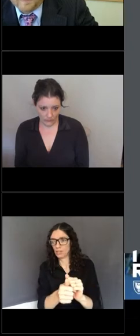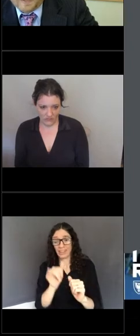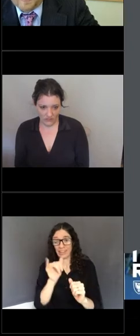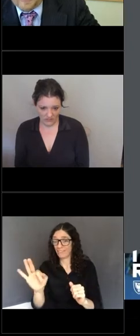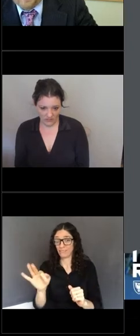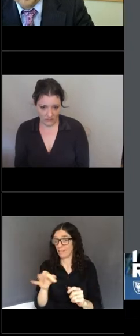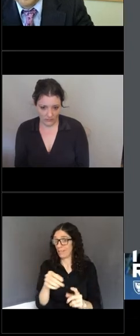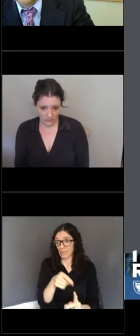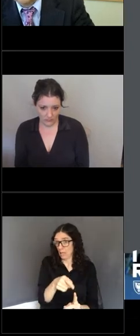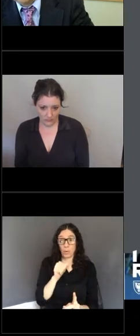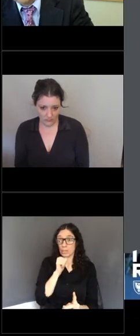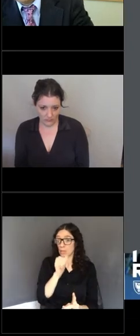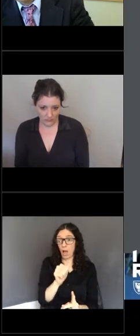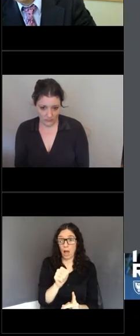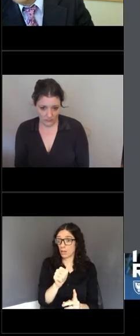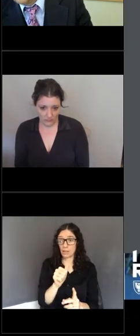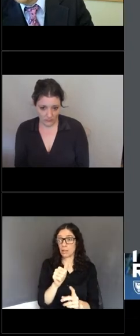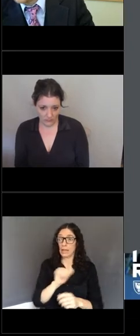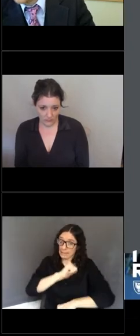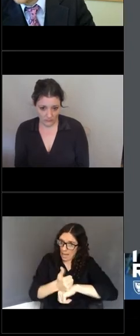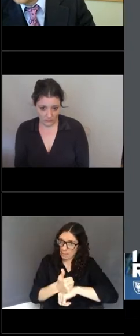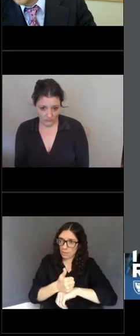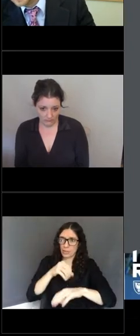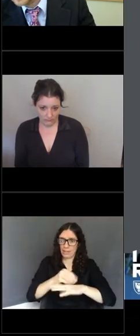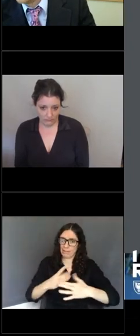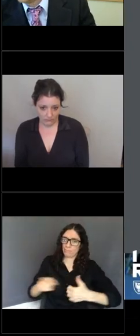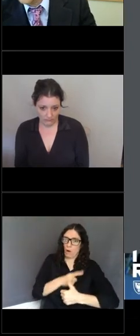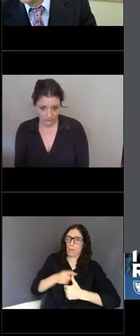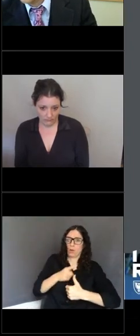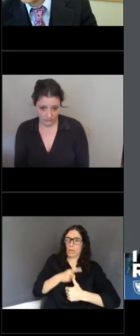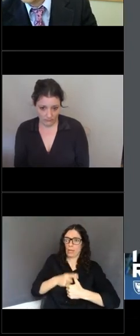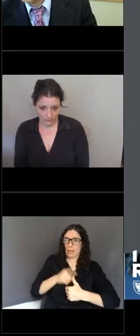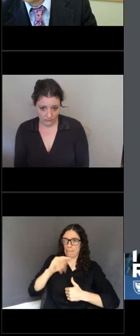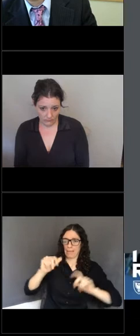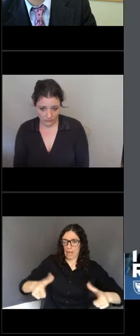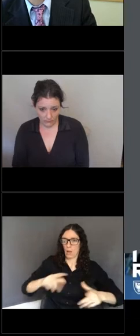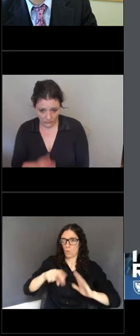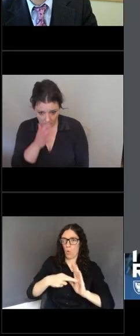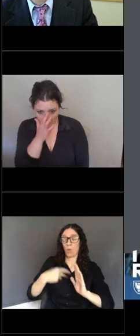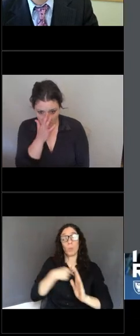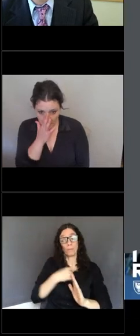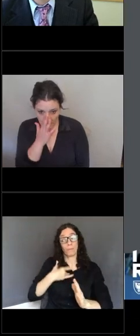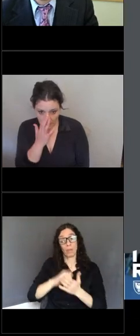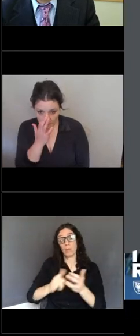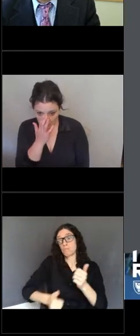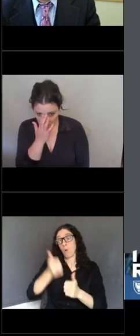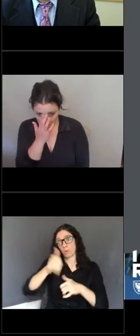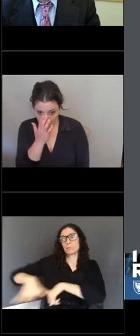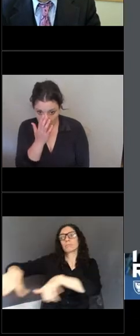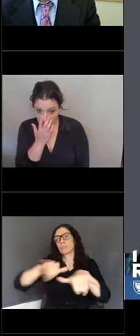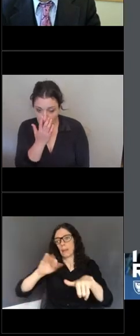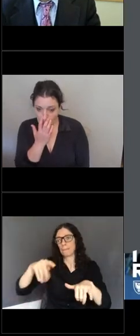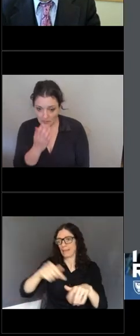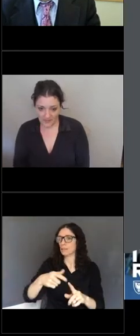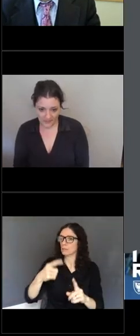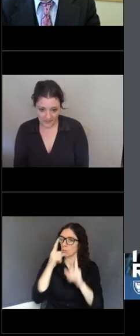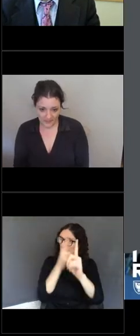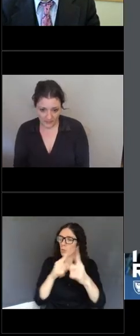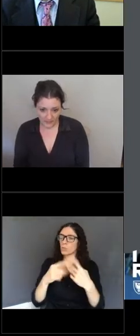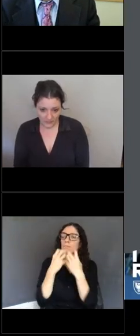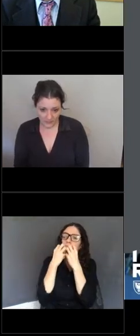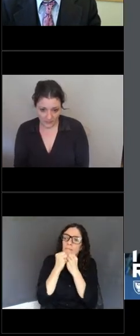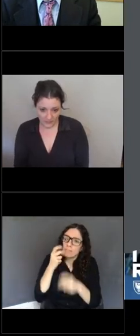role of an MPA, which we believe is to conserve biodiversity within its park's borders,